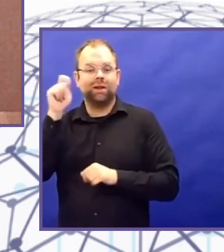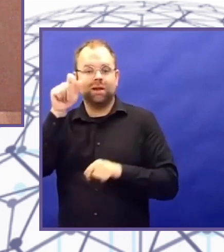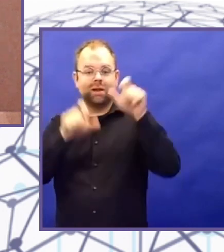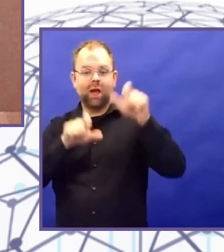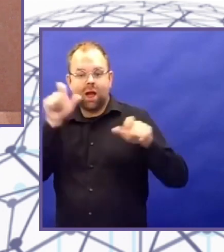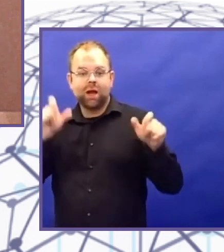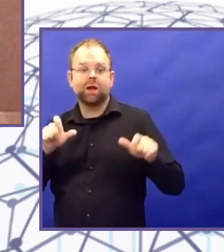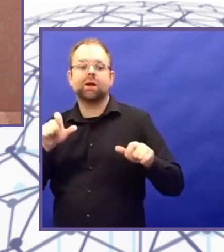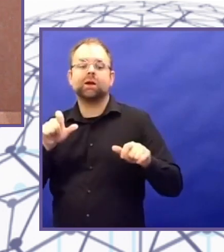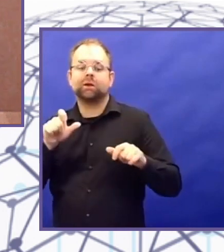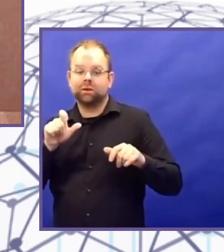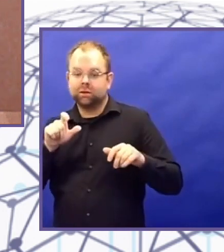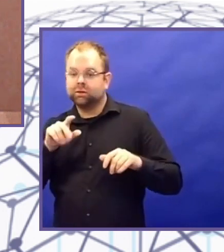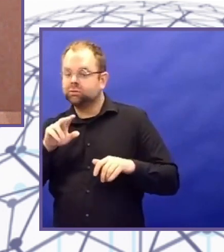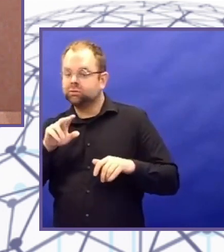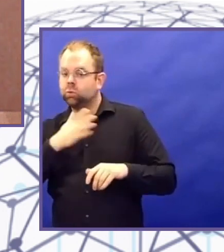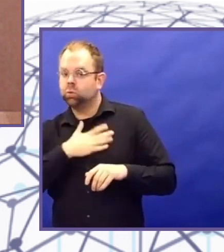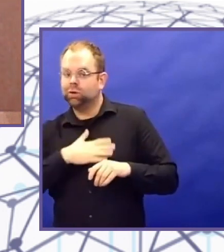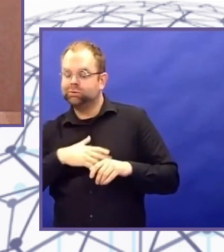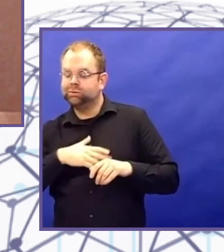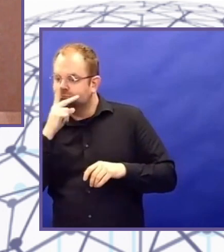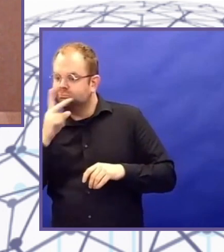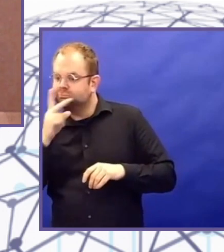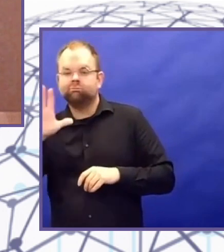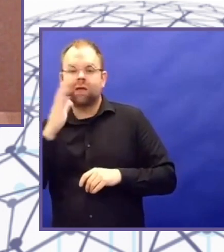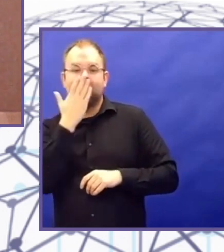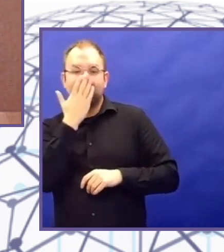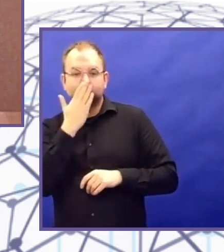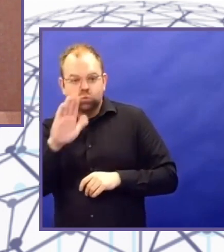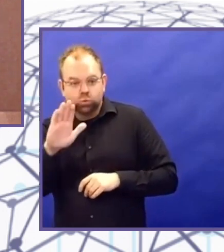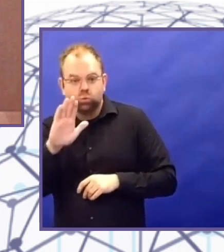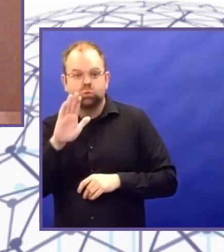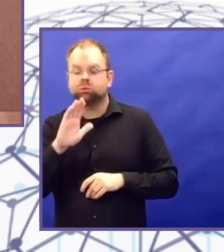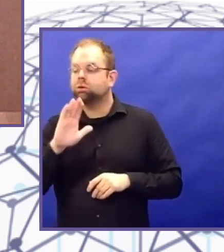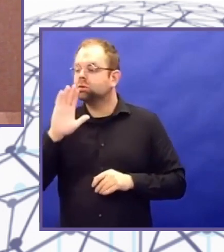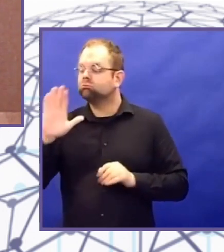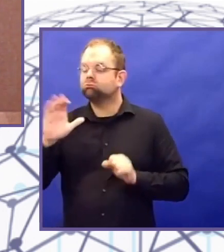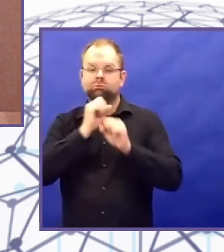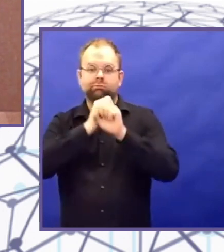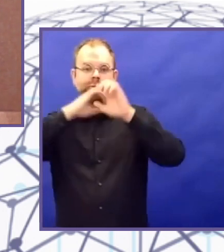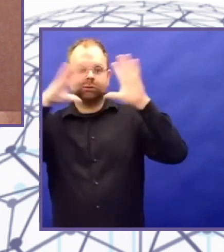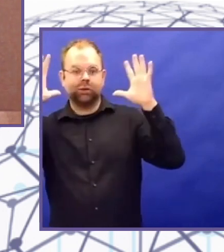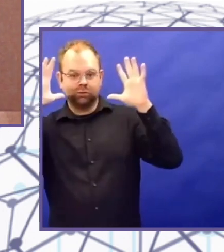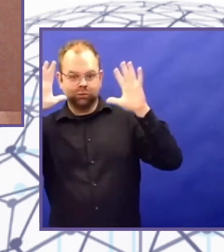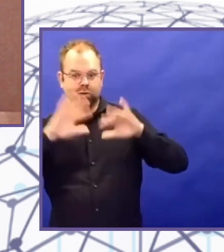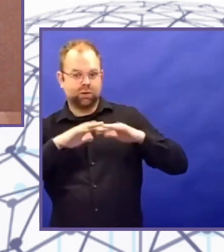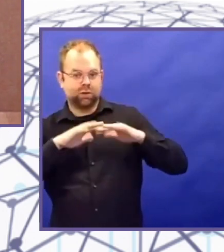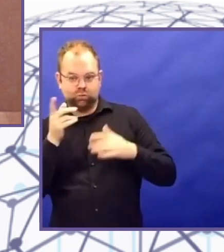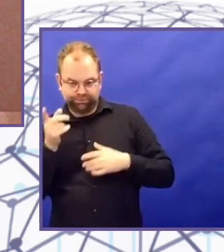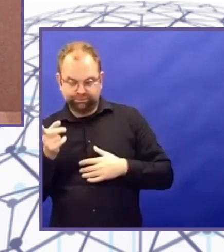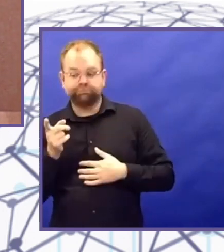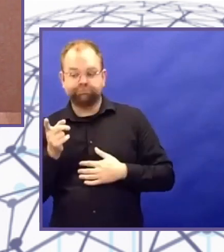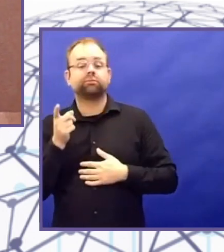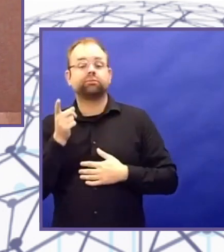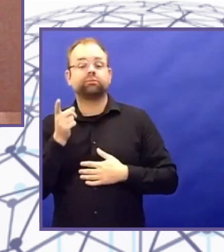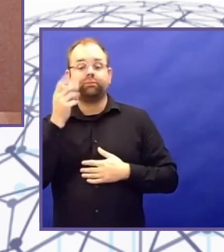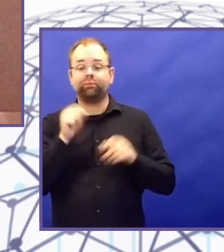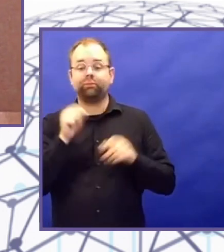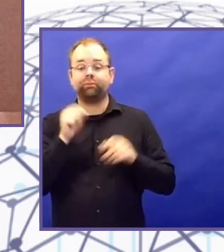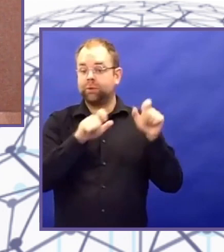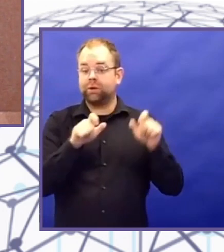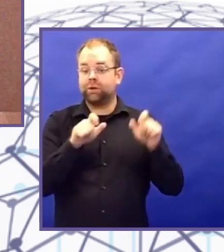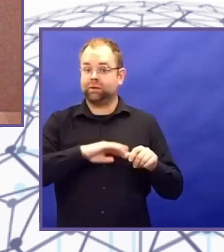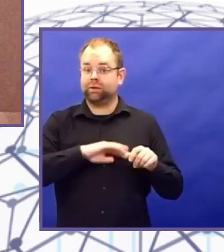disabilities. And I was really fortunate enough to meet the Shujaz team in Kenya last year. And